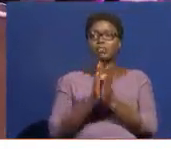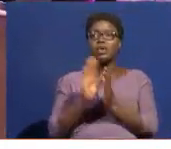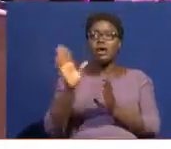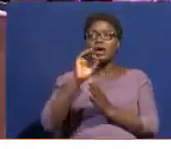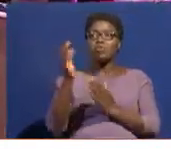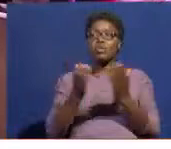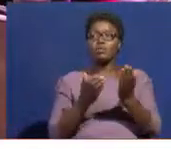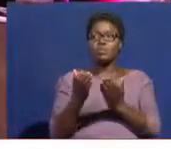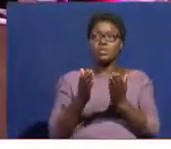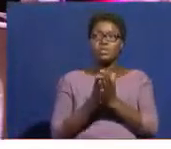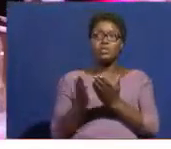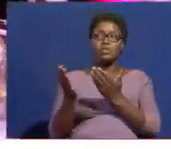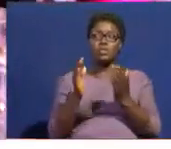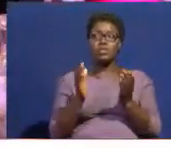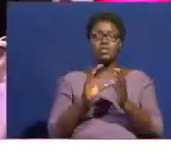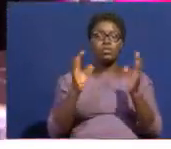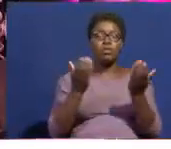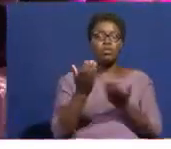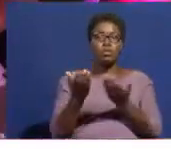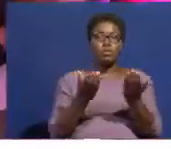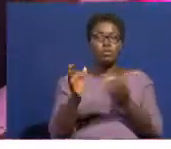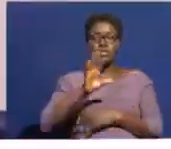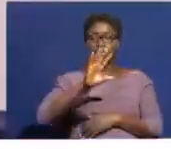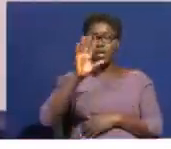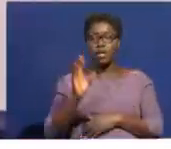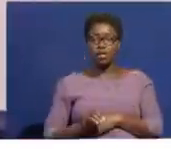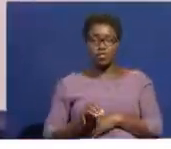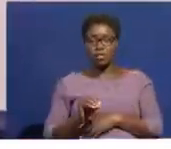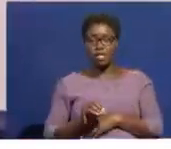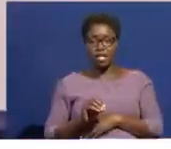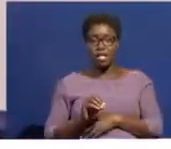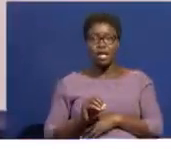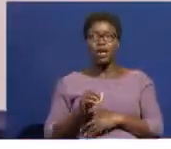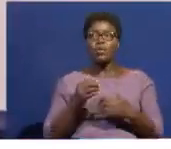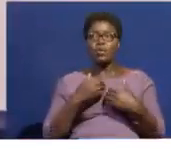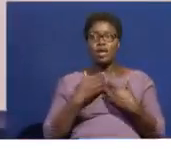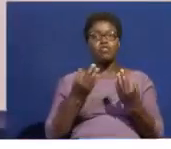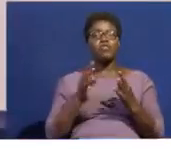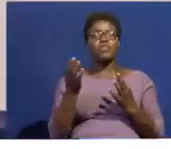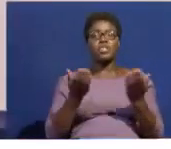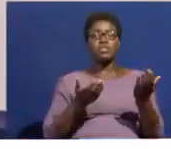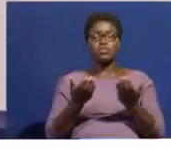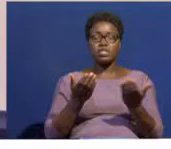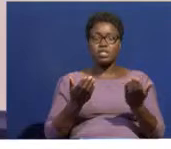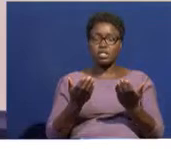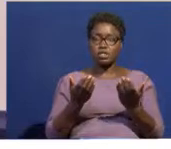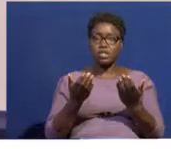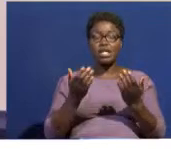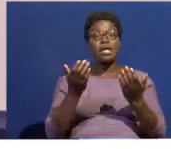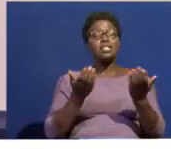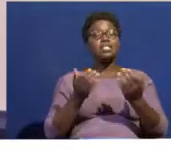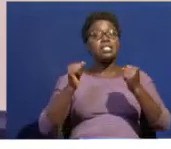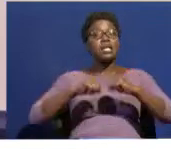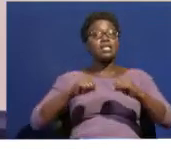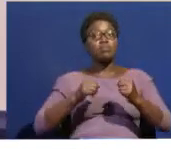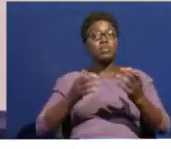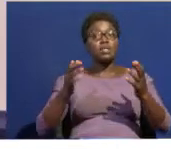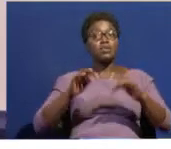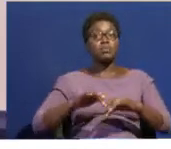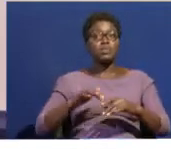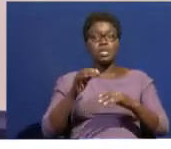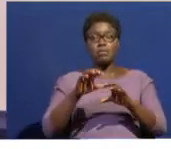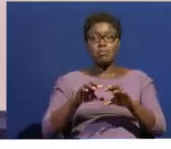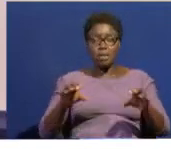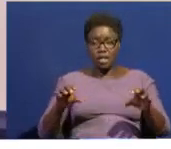global while bringing global businesses to Africa. We had the Africa Free Continental Trade Agreement that collapses a market of